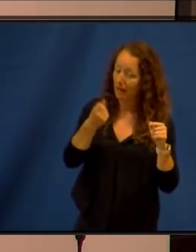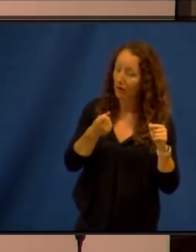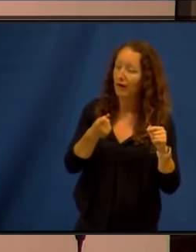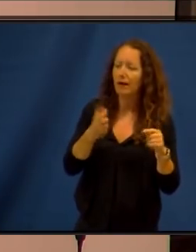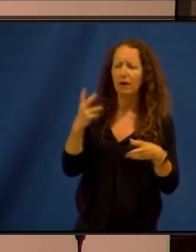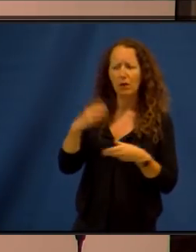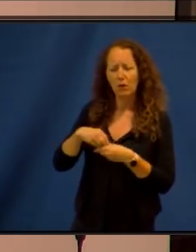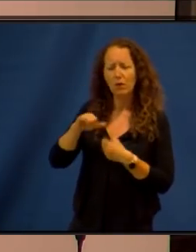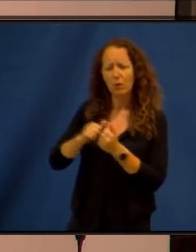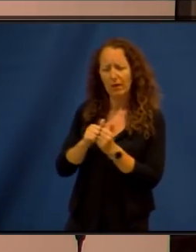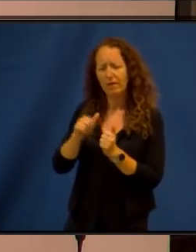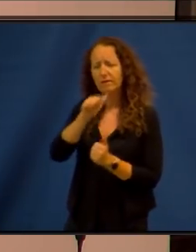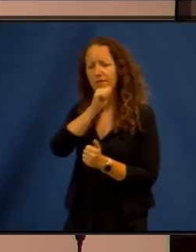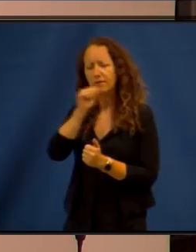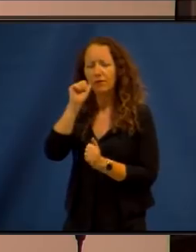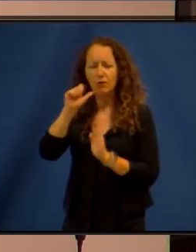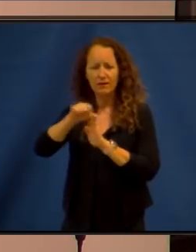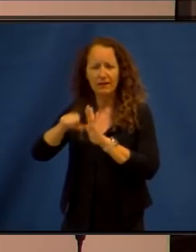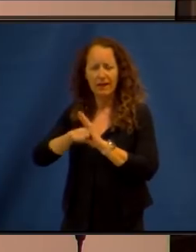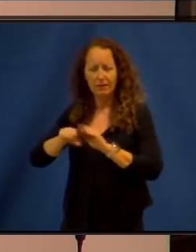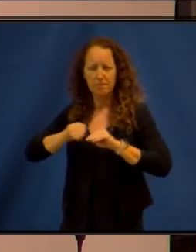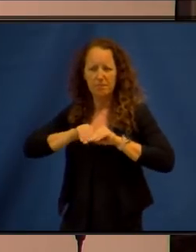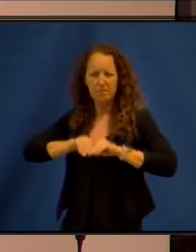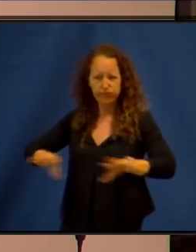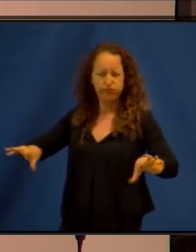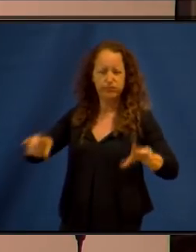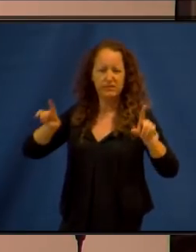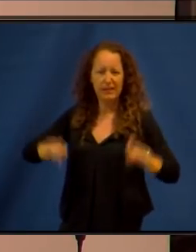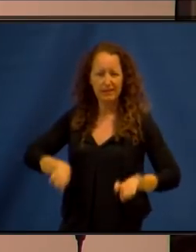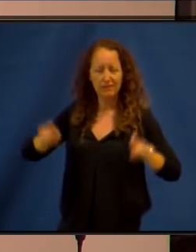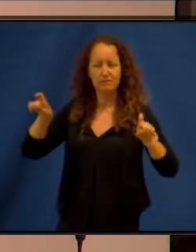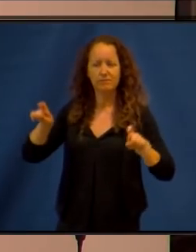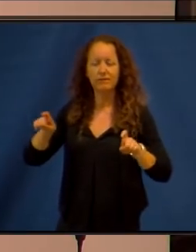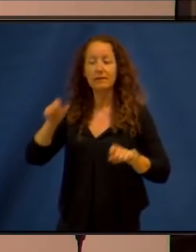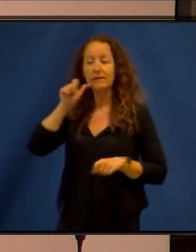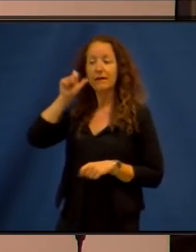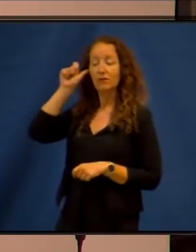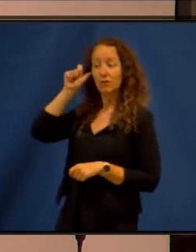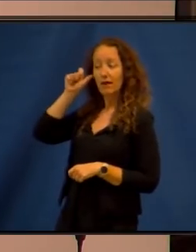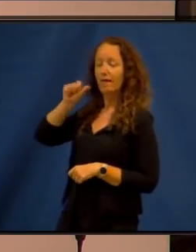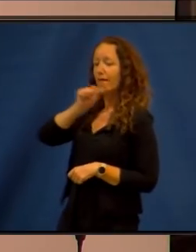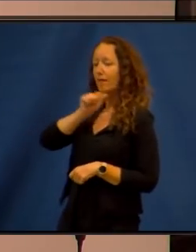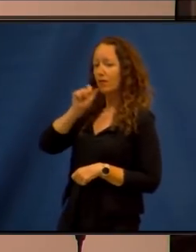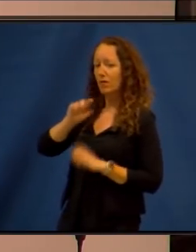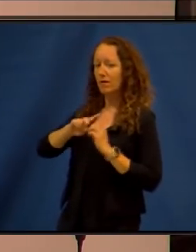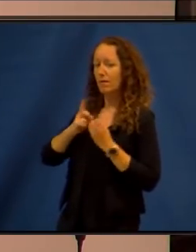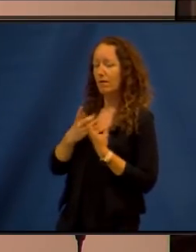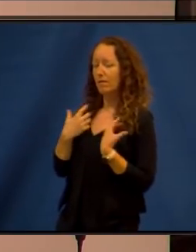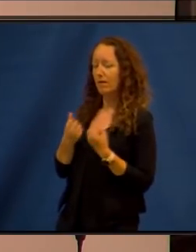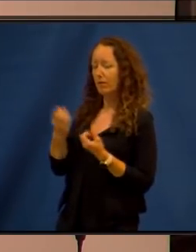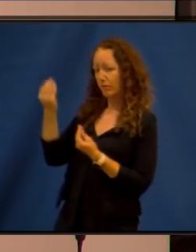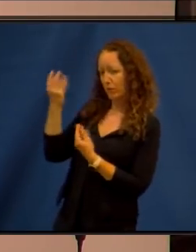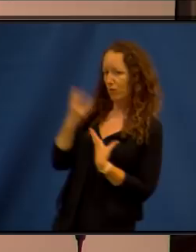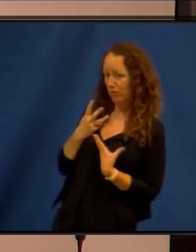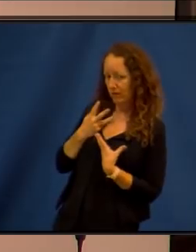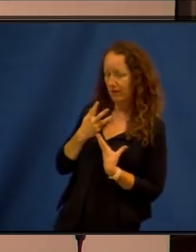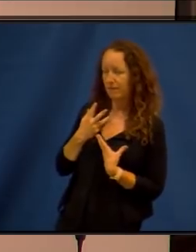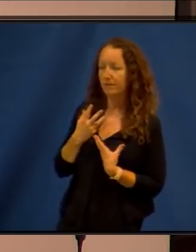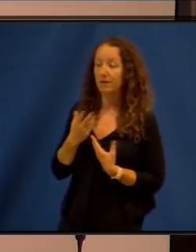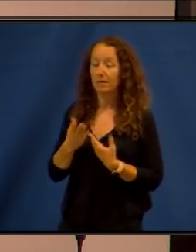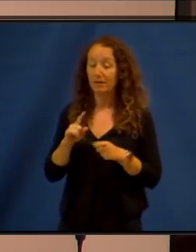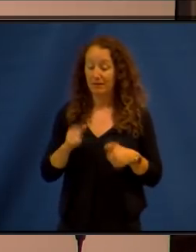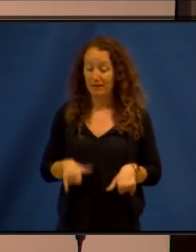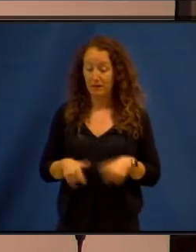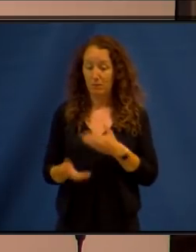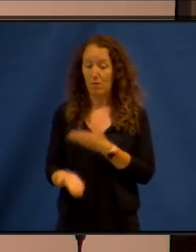Arizona Department of Health Services notified us of this yesterday. And as of this morning, I didn't see that site listed on